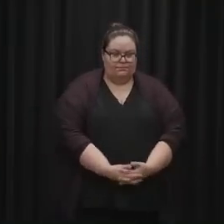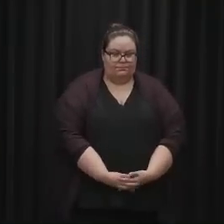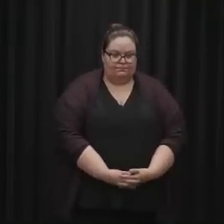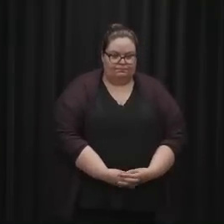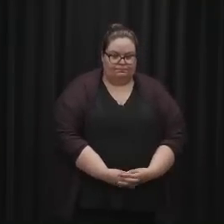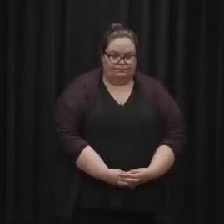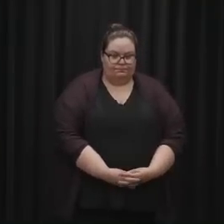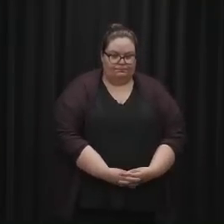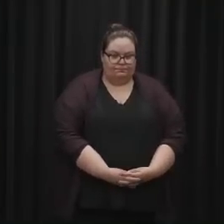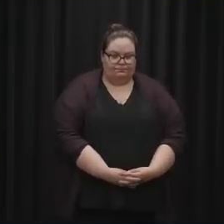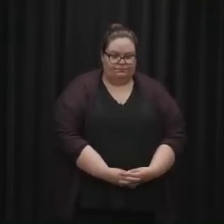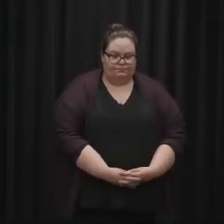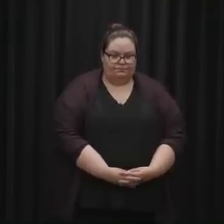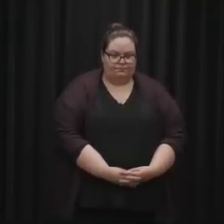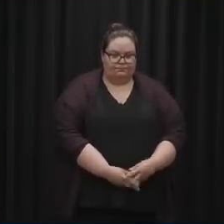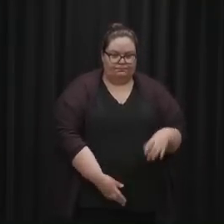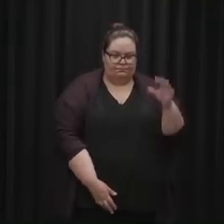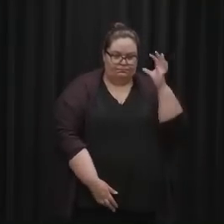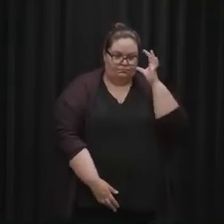consider